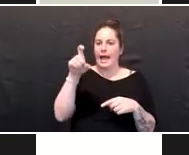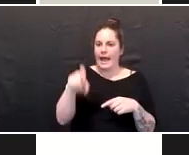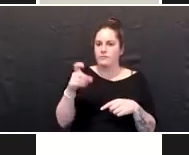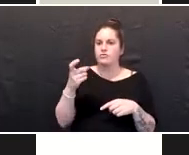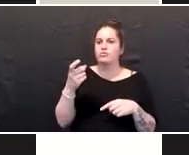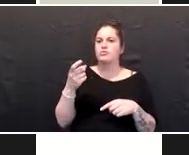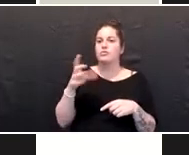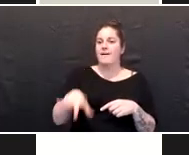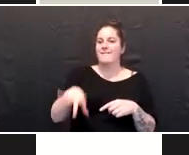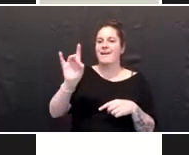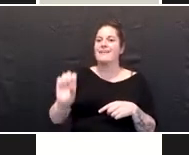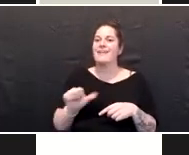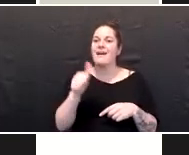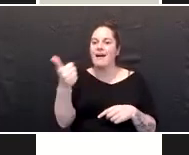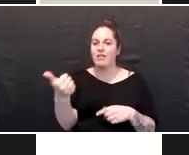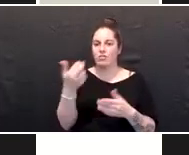other resources